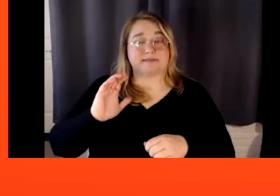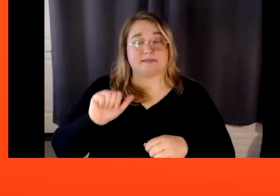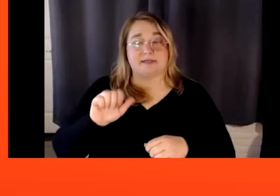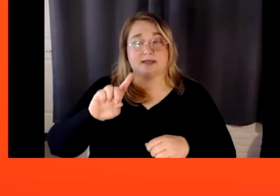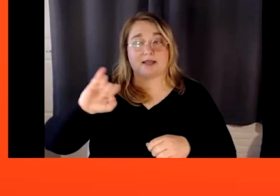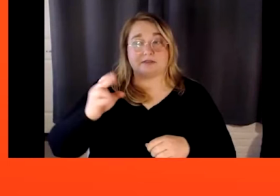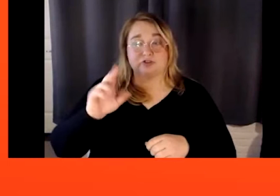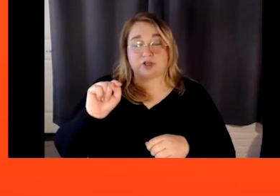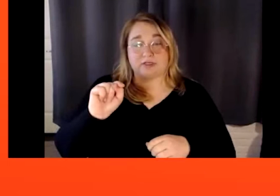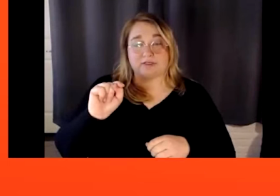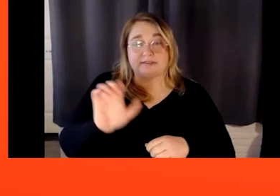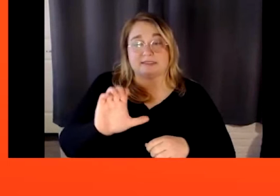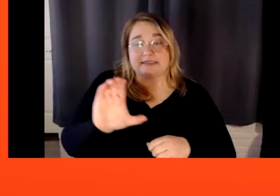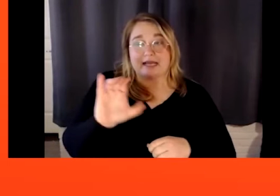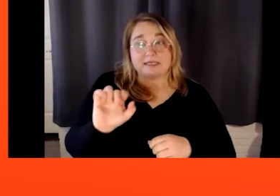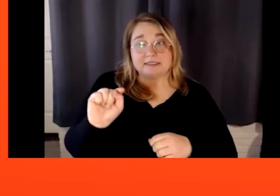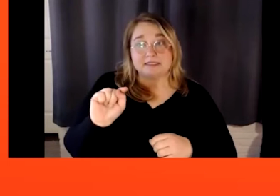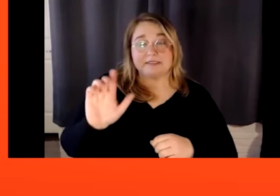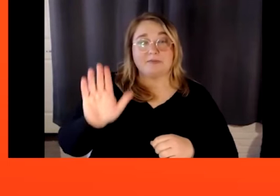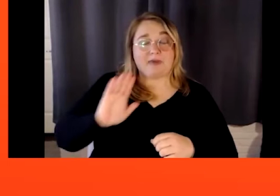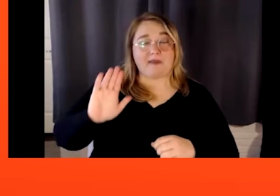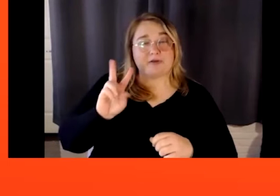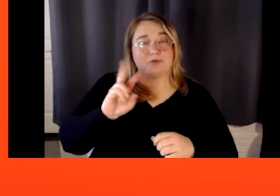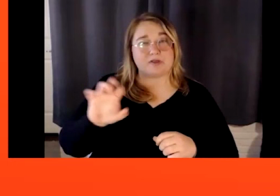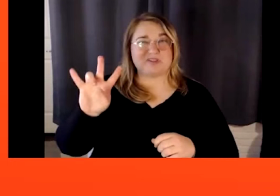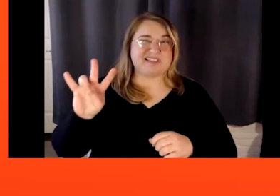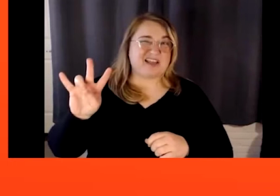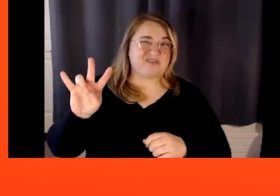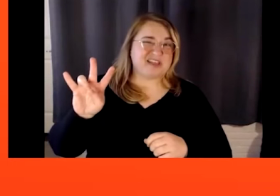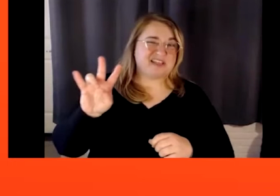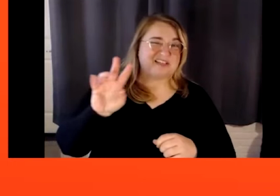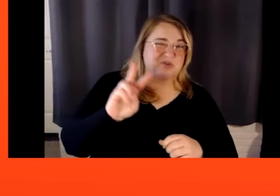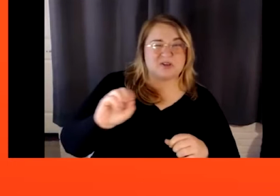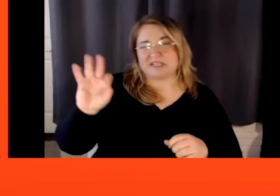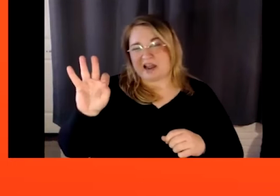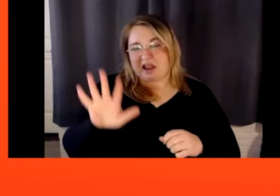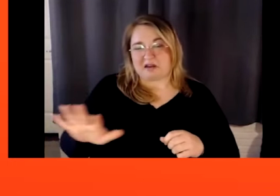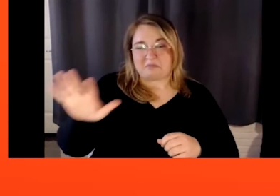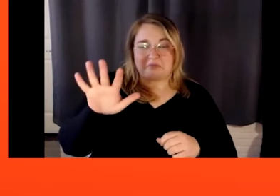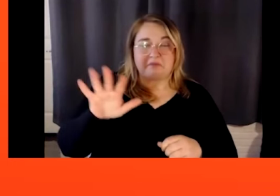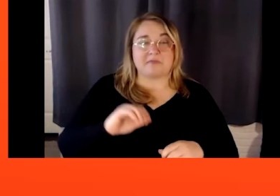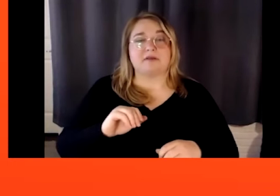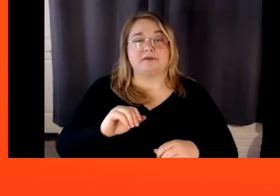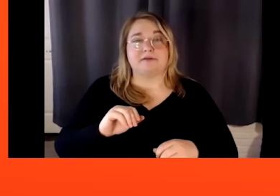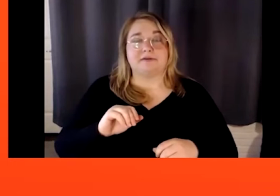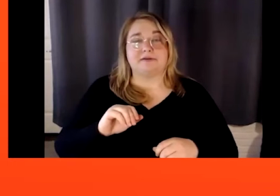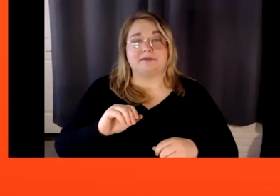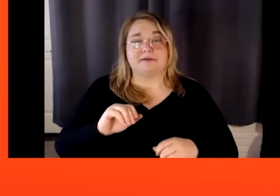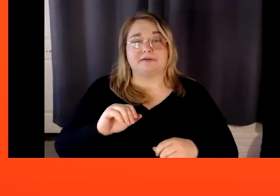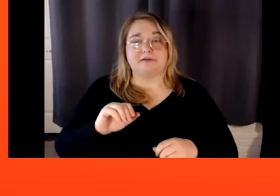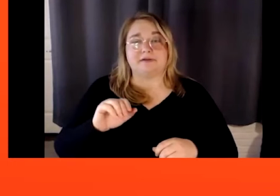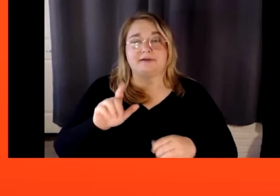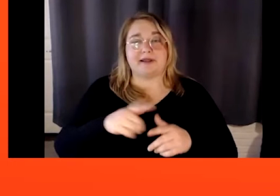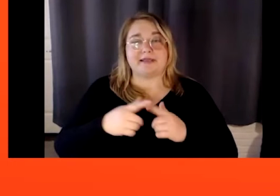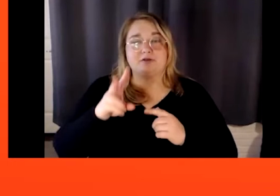CIT back in like 07, 09. Then I went to Merced College in 09 all the way